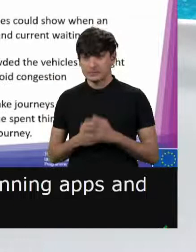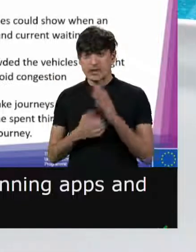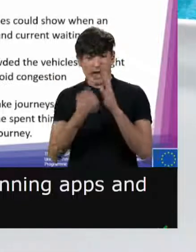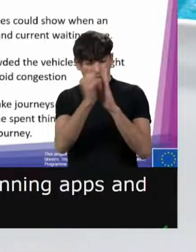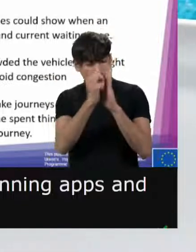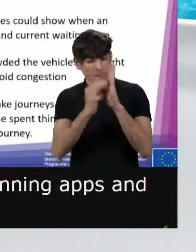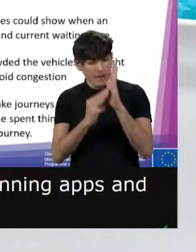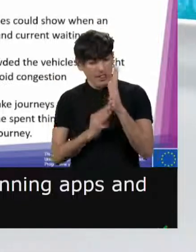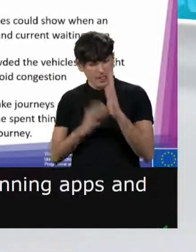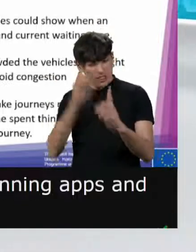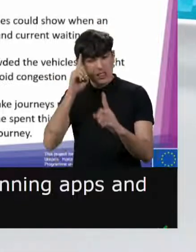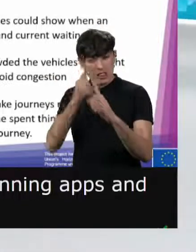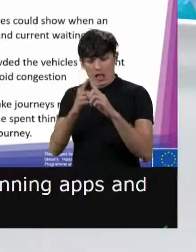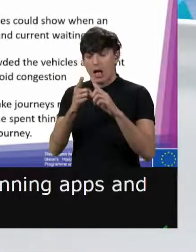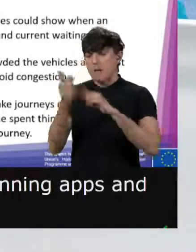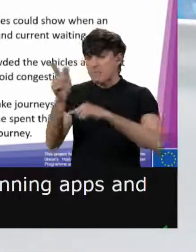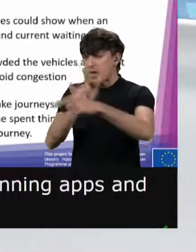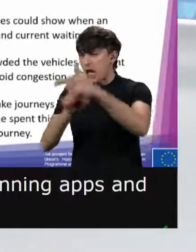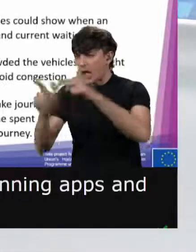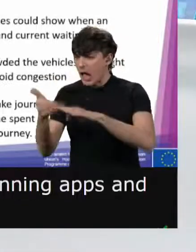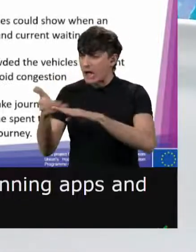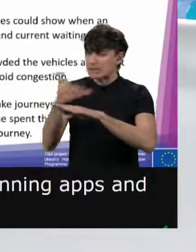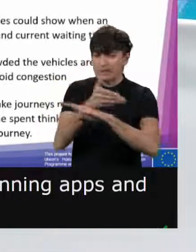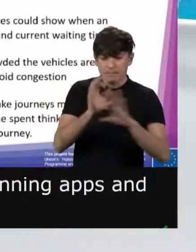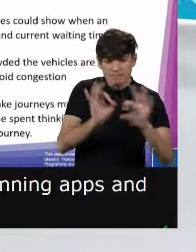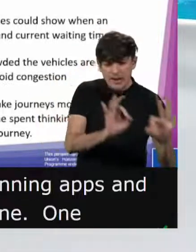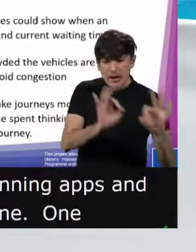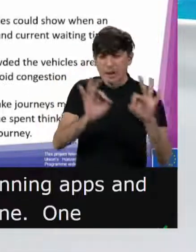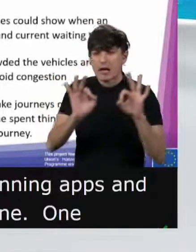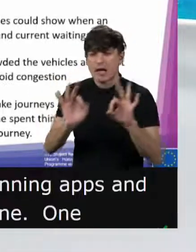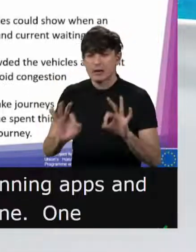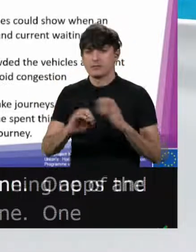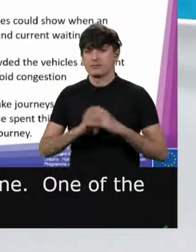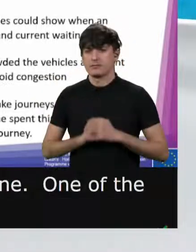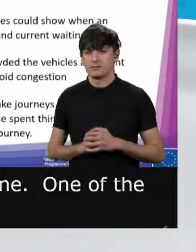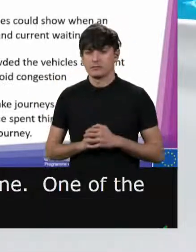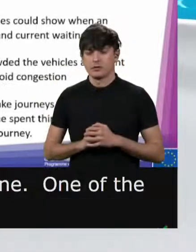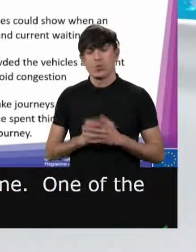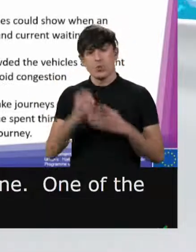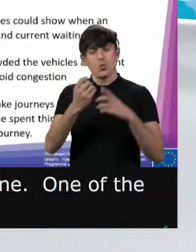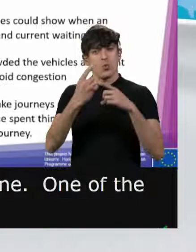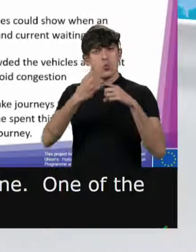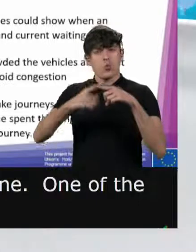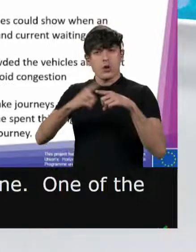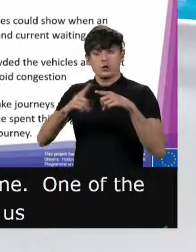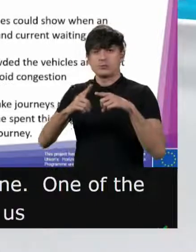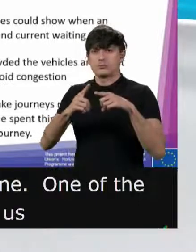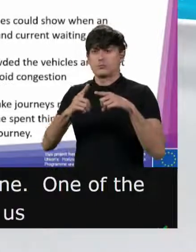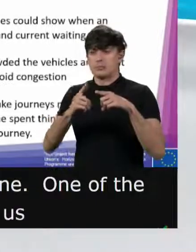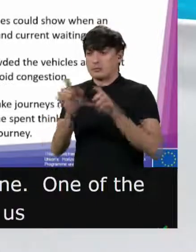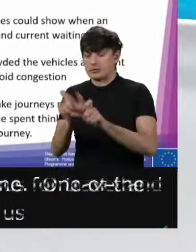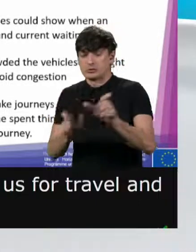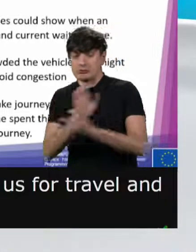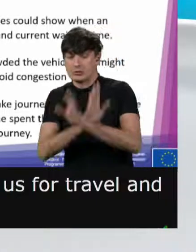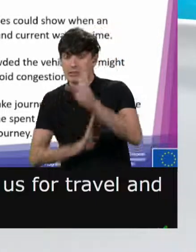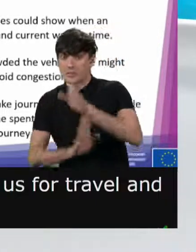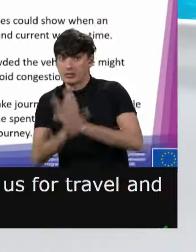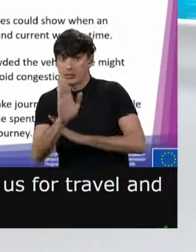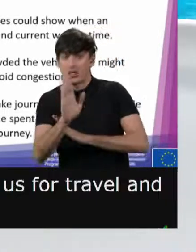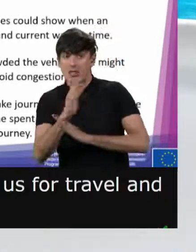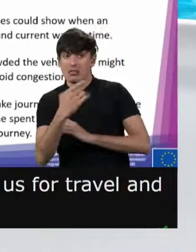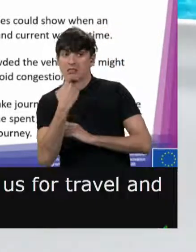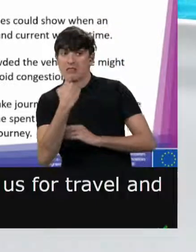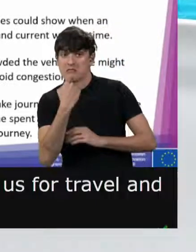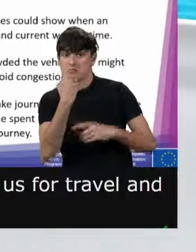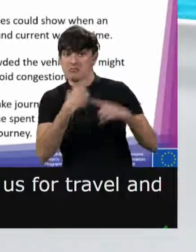everyone. One of the things that people with disabilities highlighted to us for travel and mobility was how much extra time it took them to plan a journey.